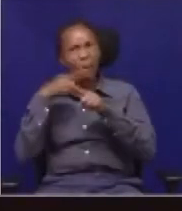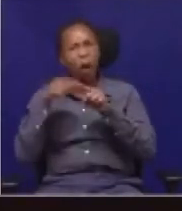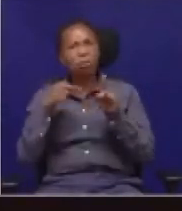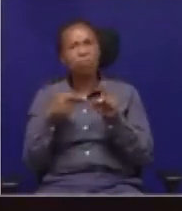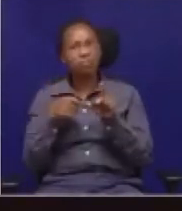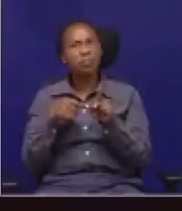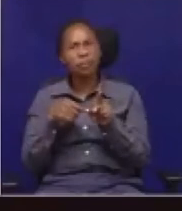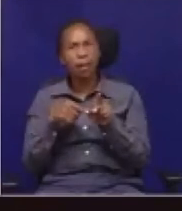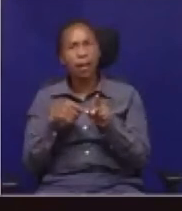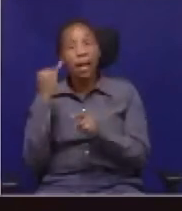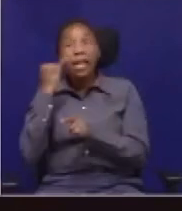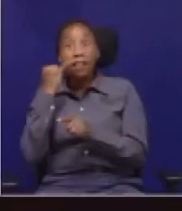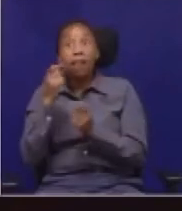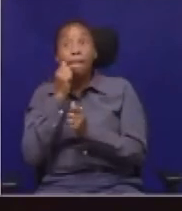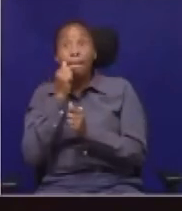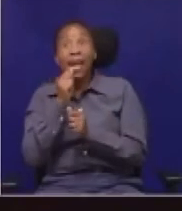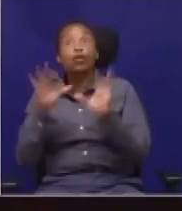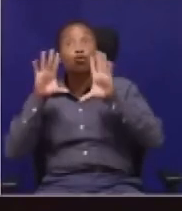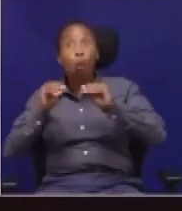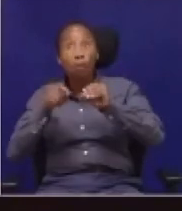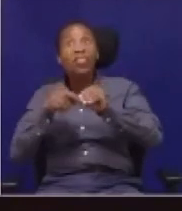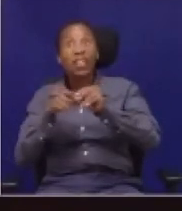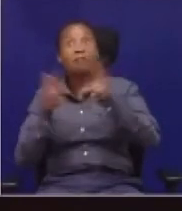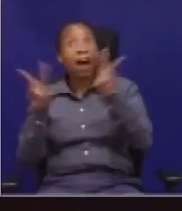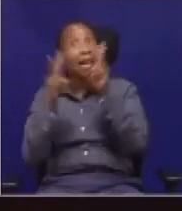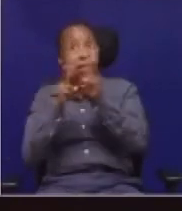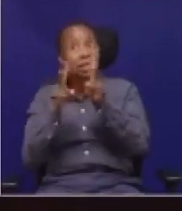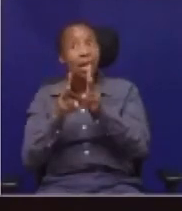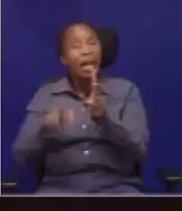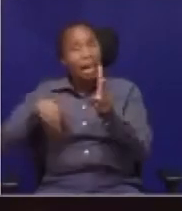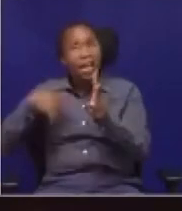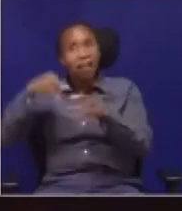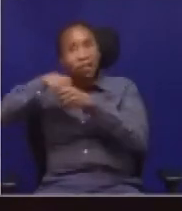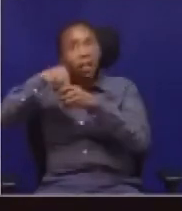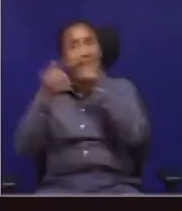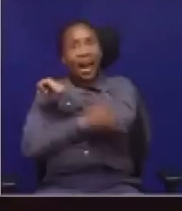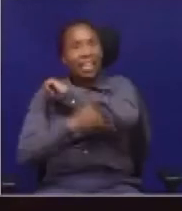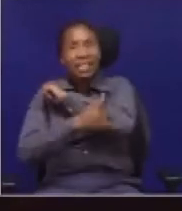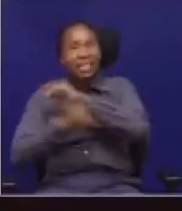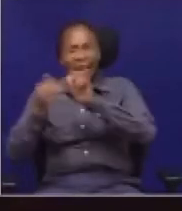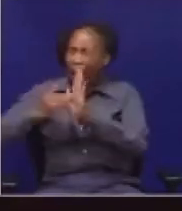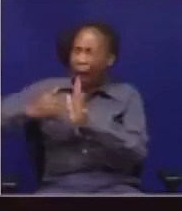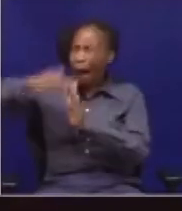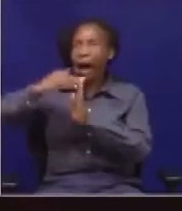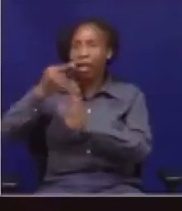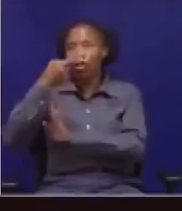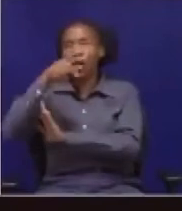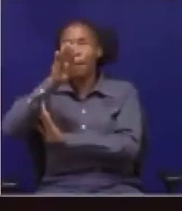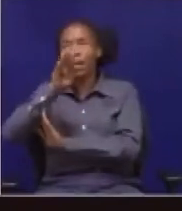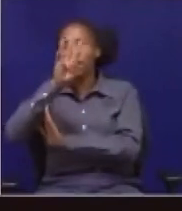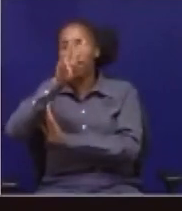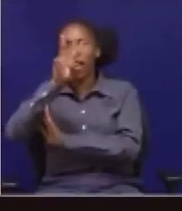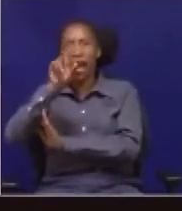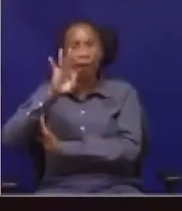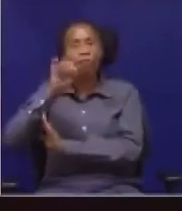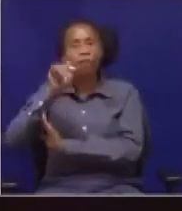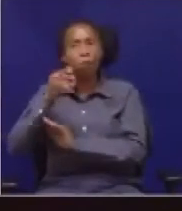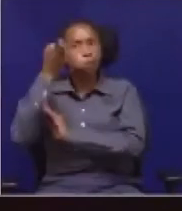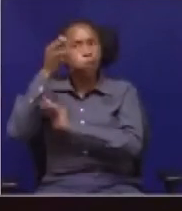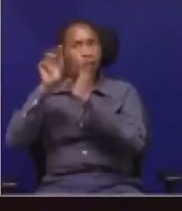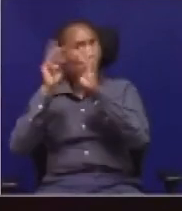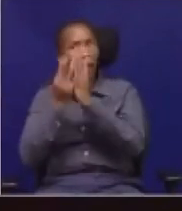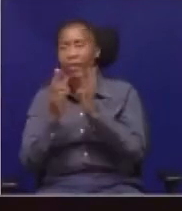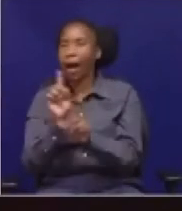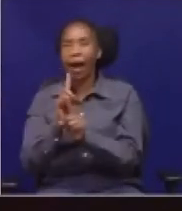men stopped the violence, we would not live in a country with one of the highest GBVF rates in the world. In the second